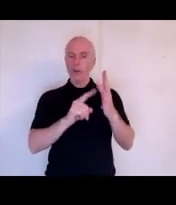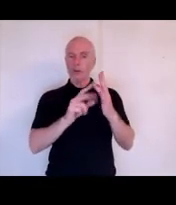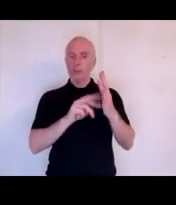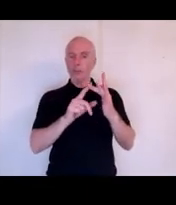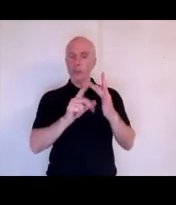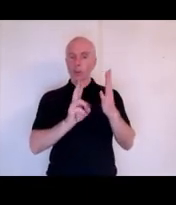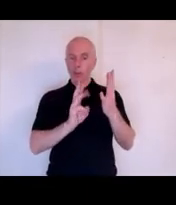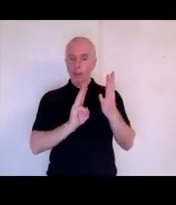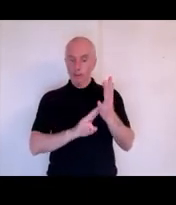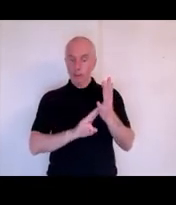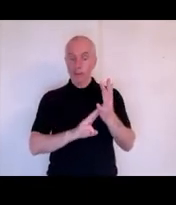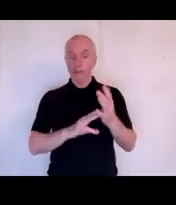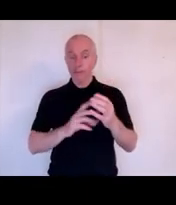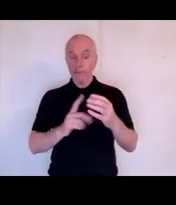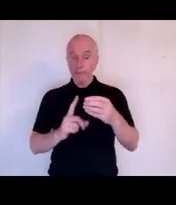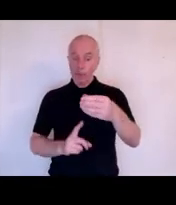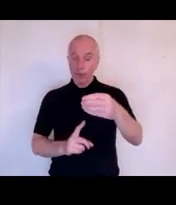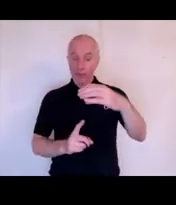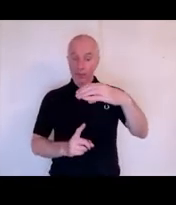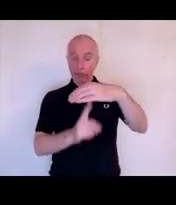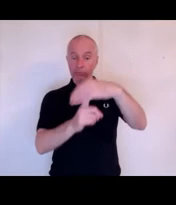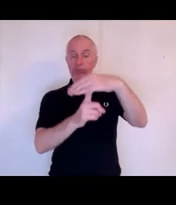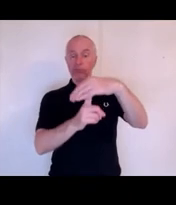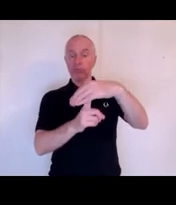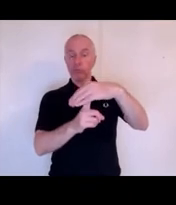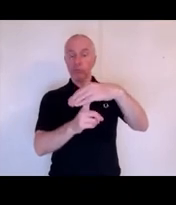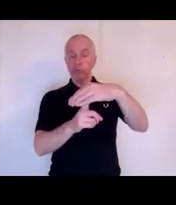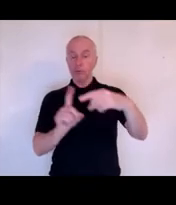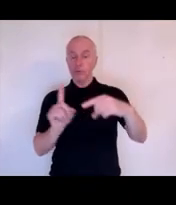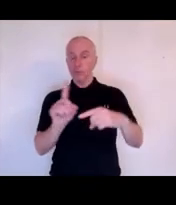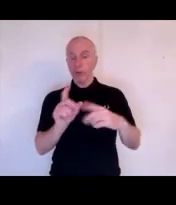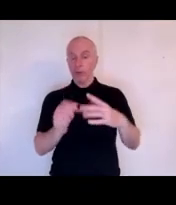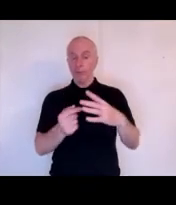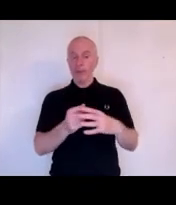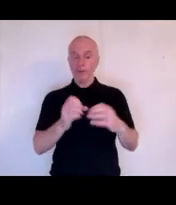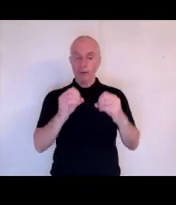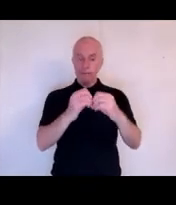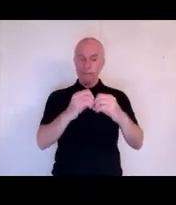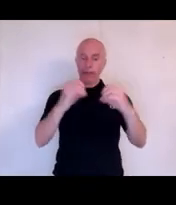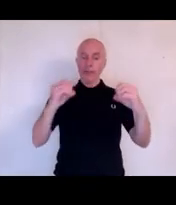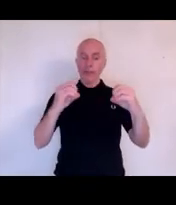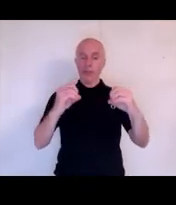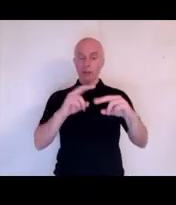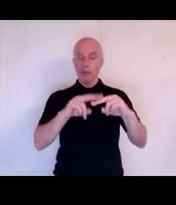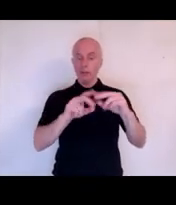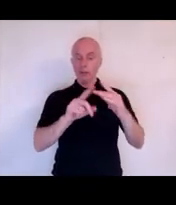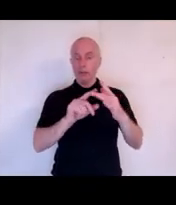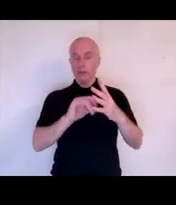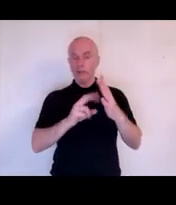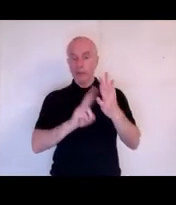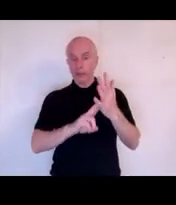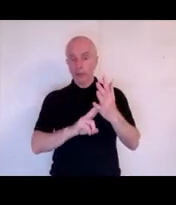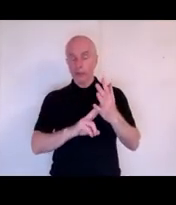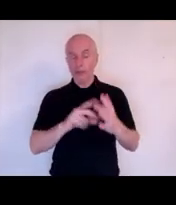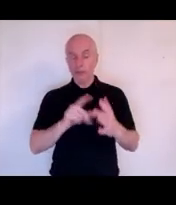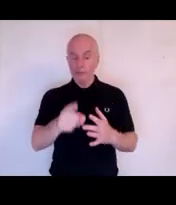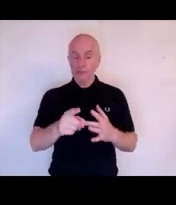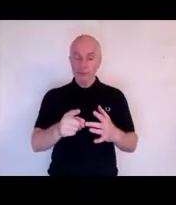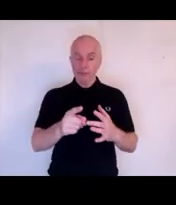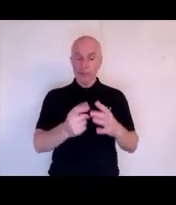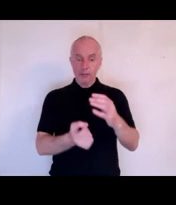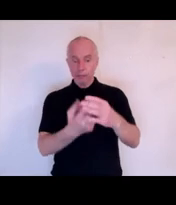hits there and it causes fission. And we have a few events that go off in that case.